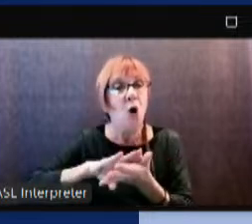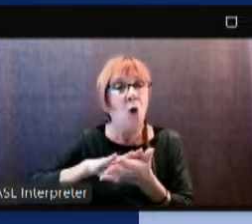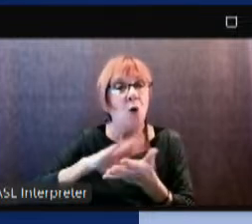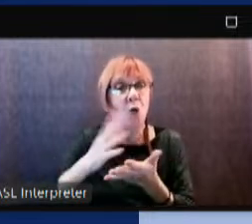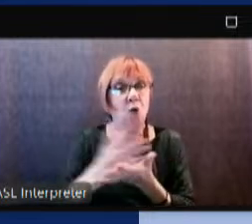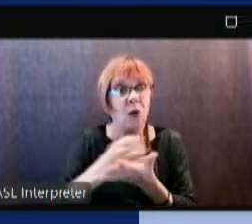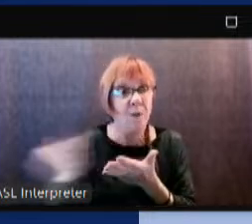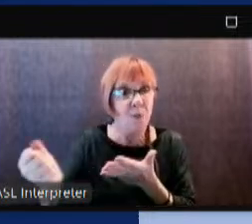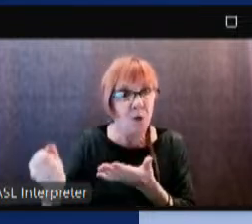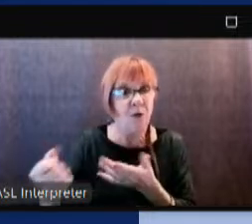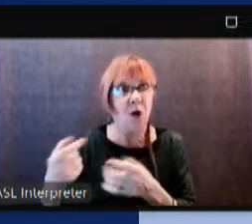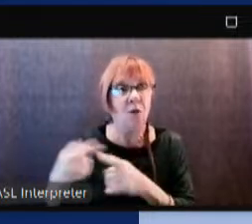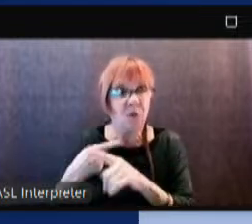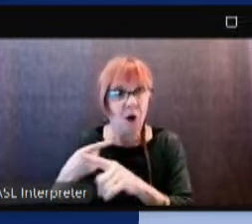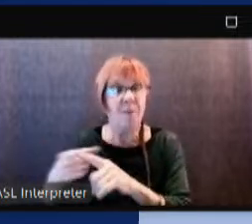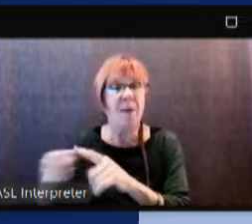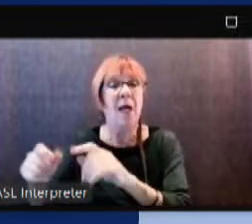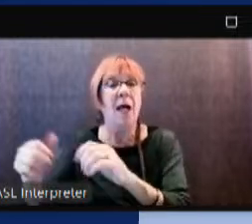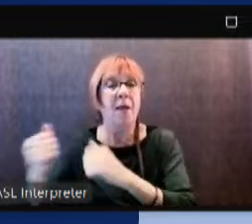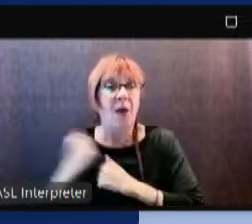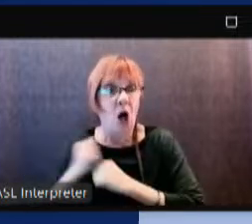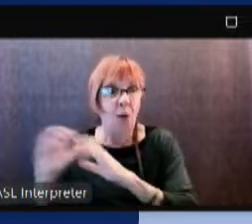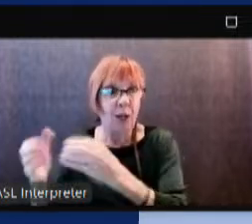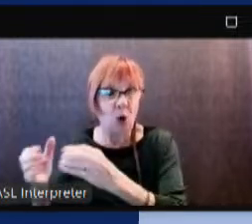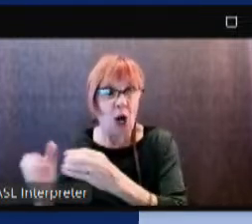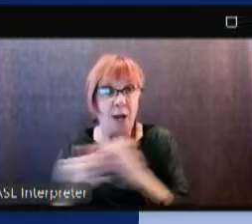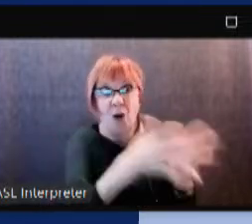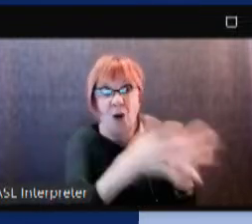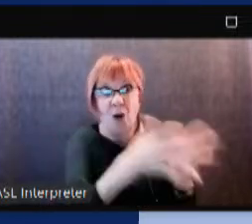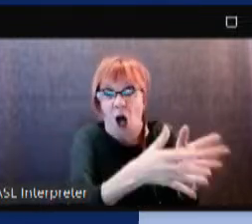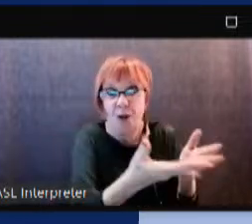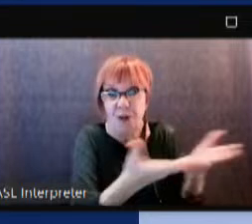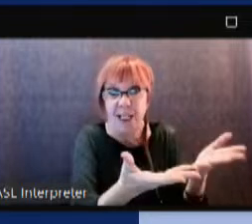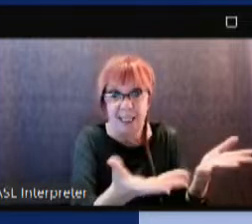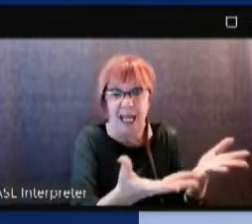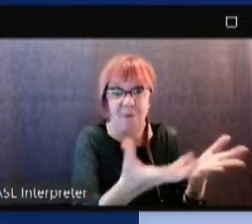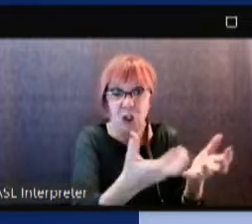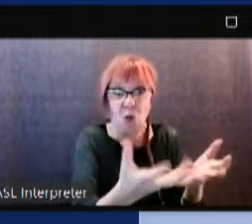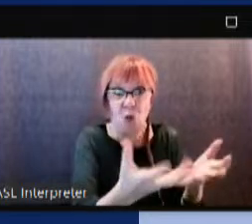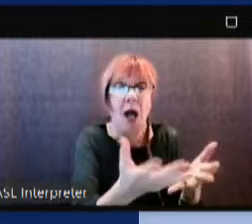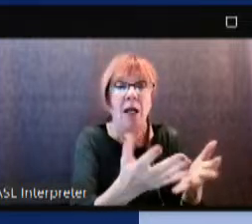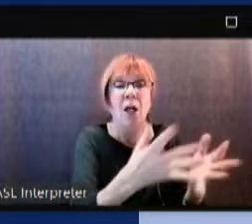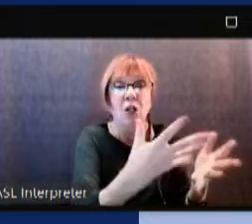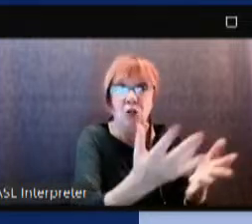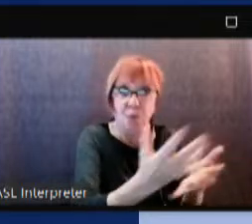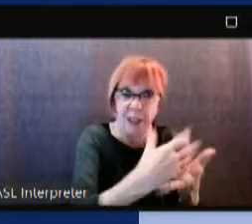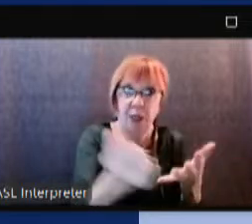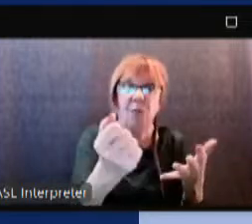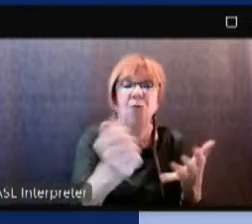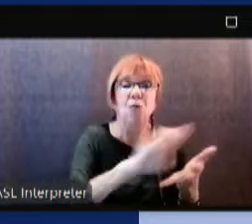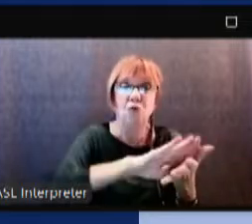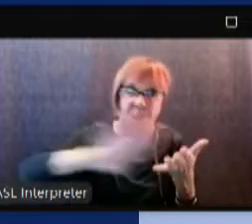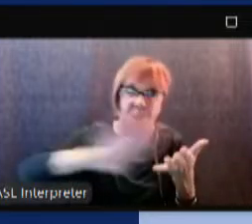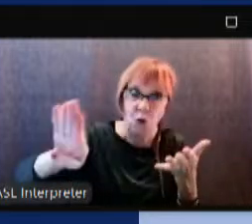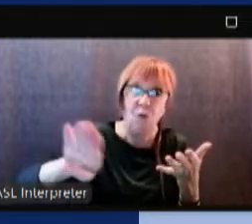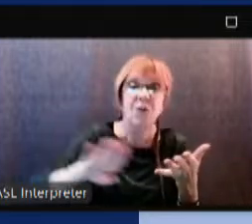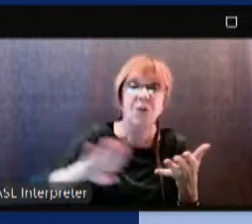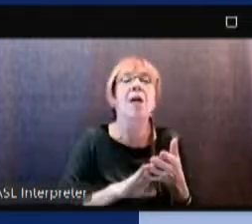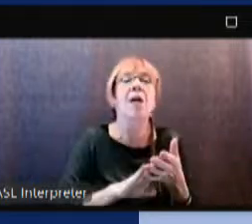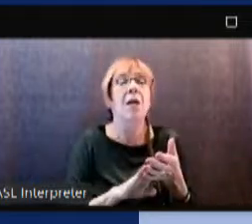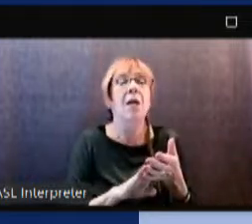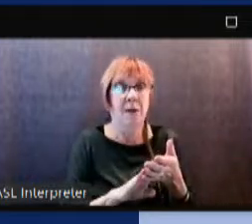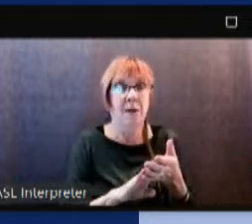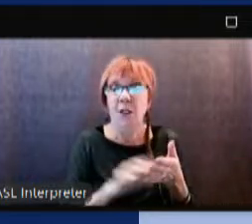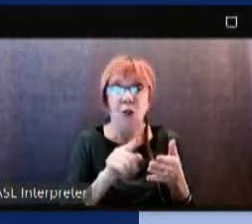you've got other things that you want to use your debris removal portion for, you can go ahead and do that. And then, as Sid said, whatever is remaining